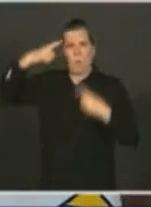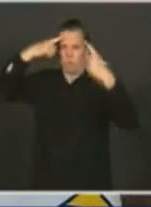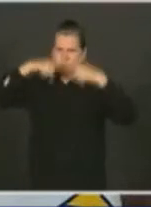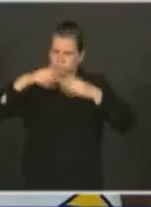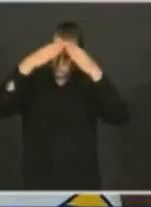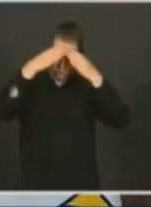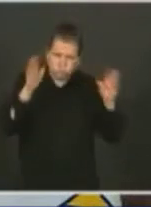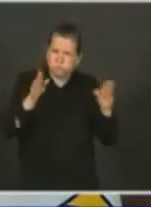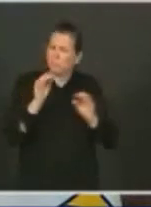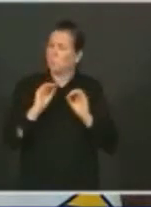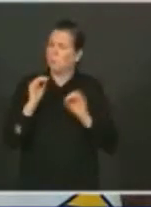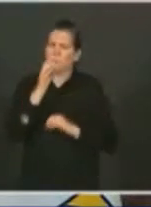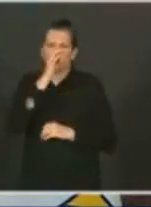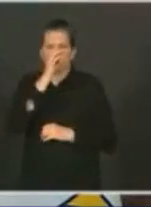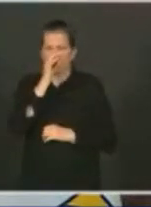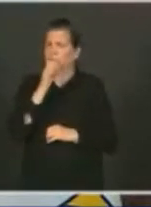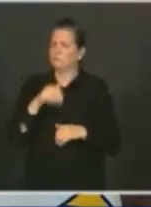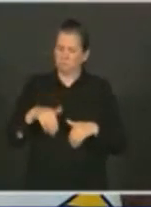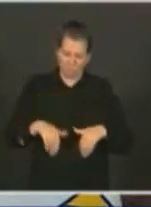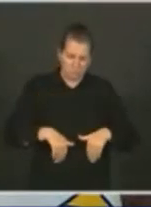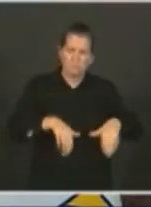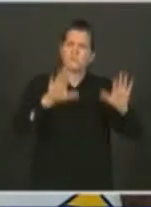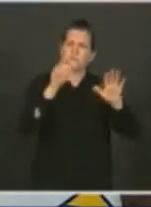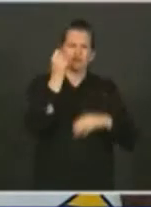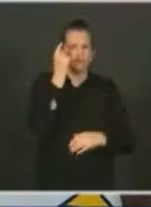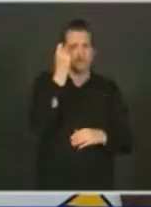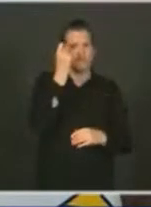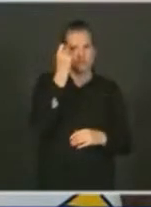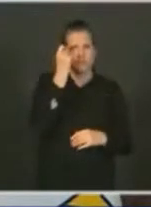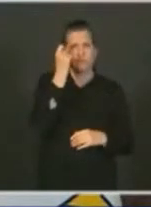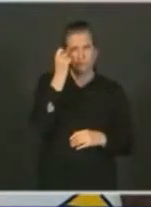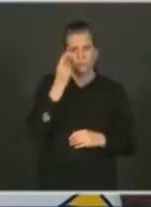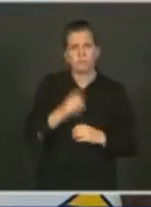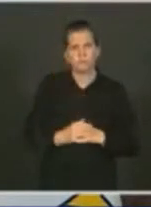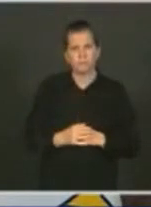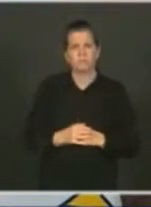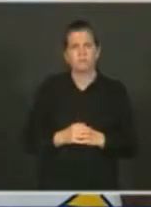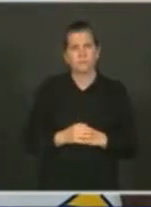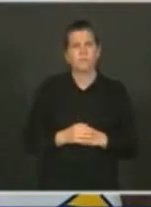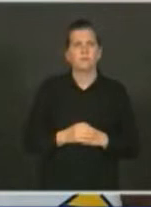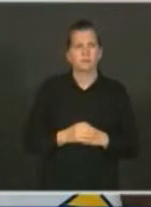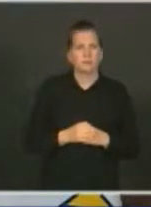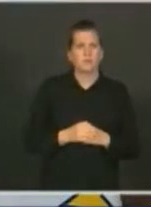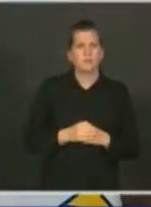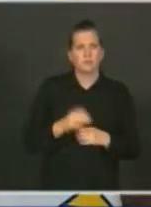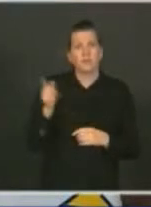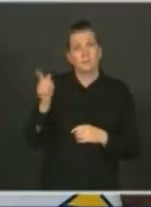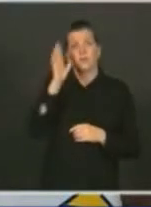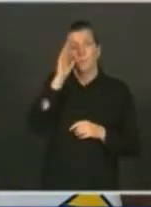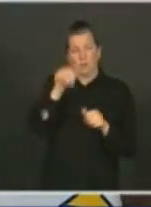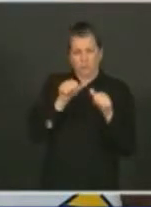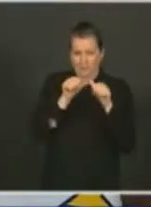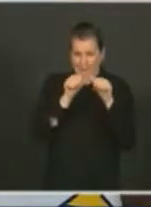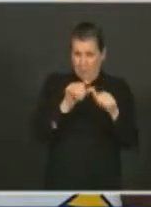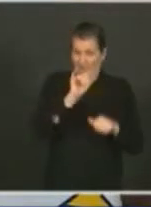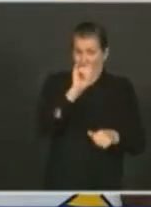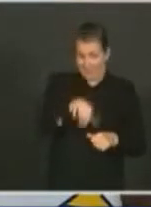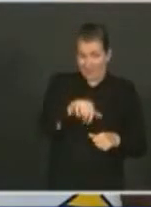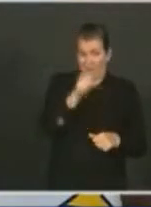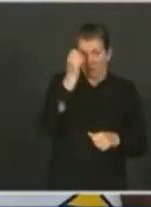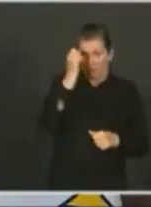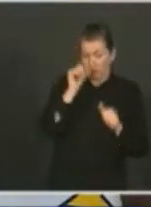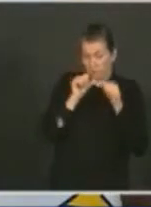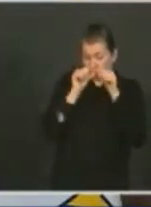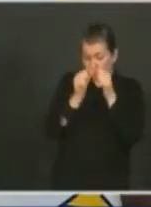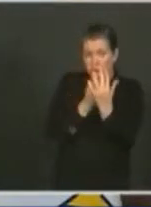And it is my hope that the cities and towns will do that into next year. And it's my hope